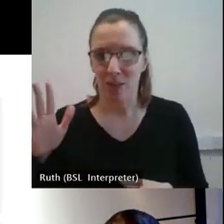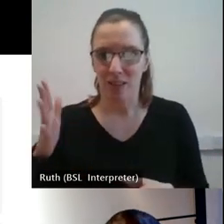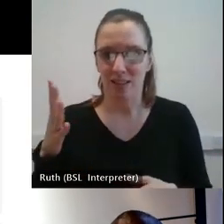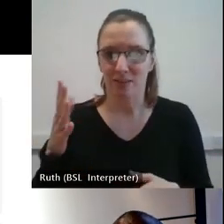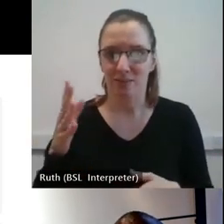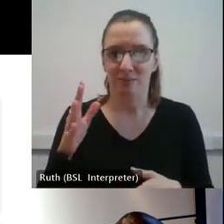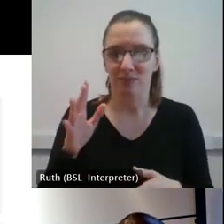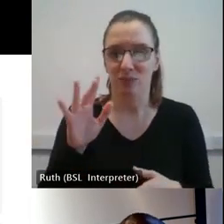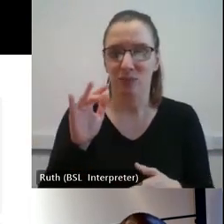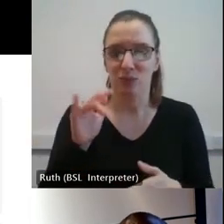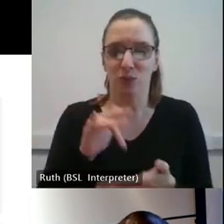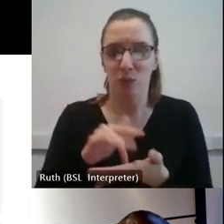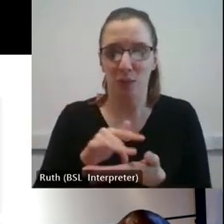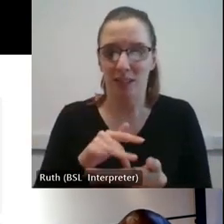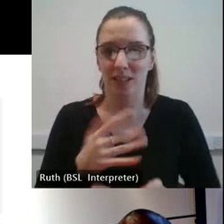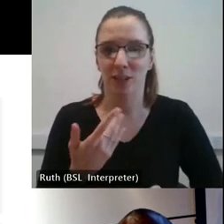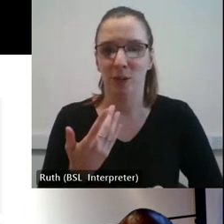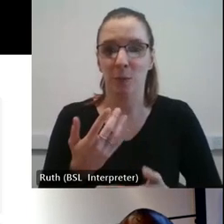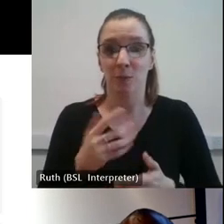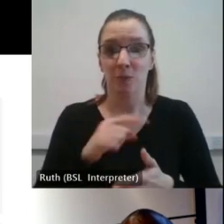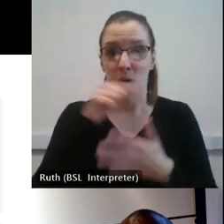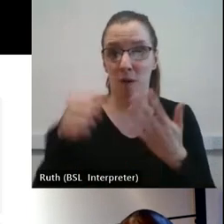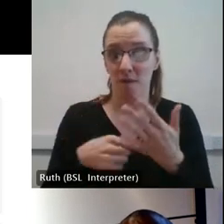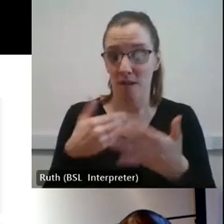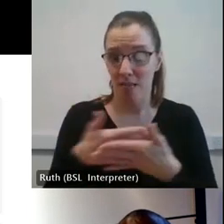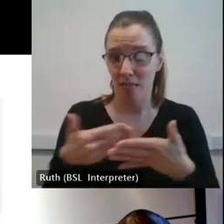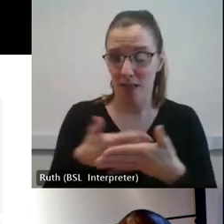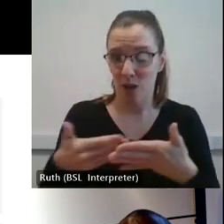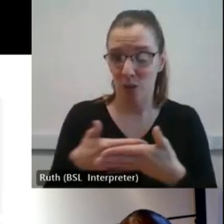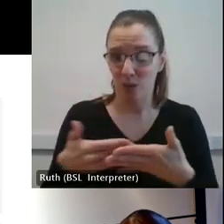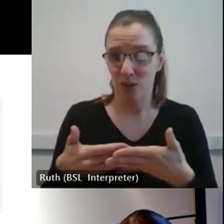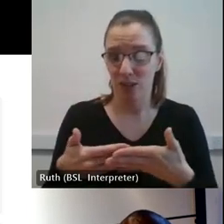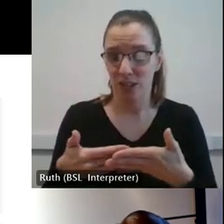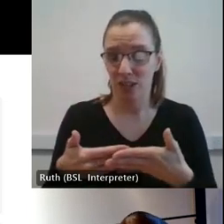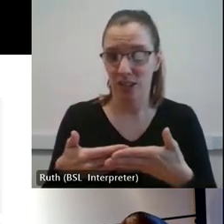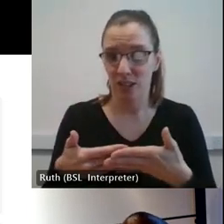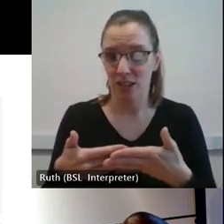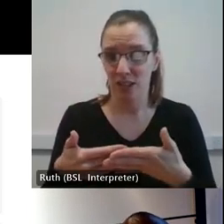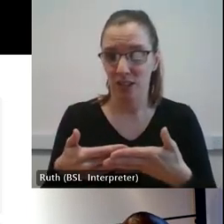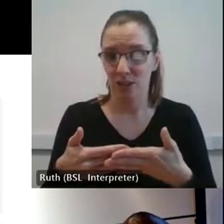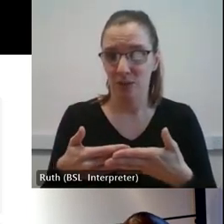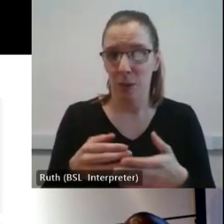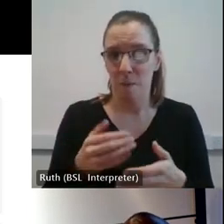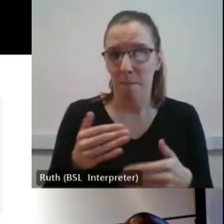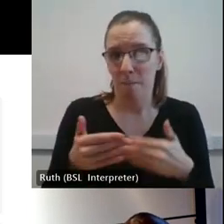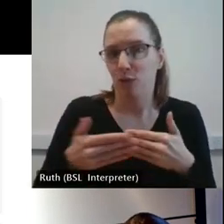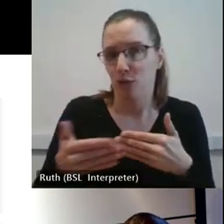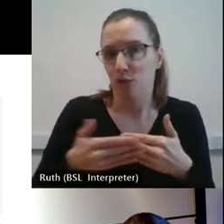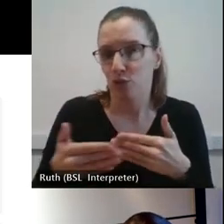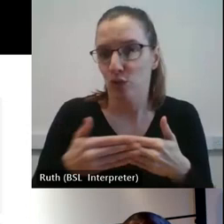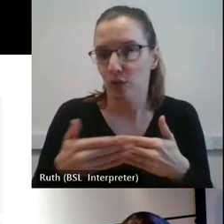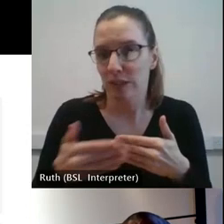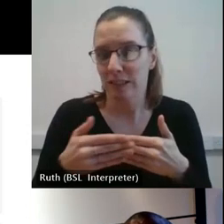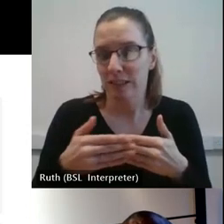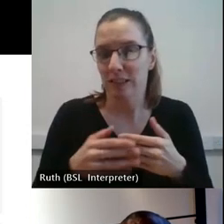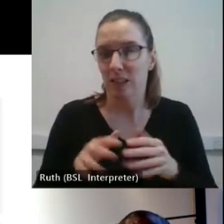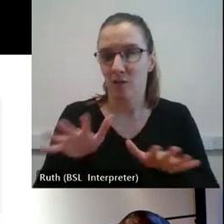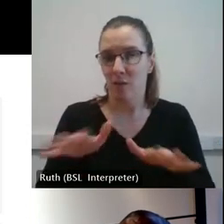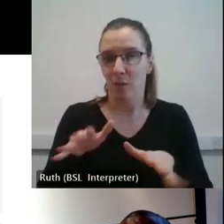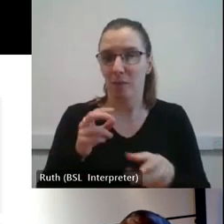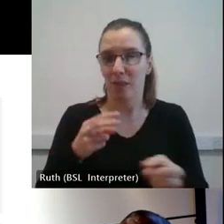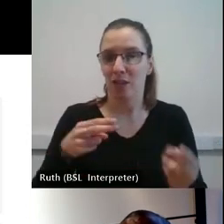and center. So the it's five languages that captures majority of the population, the usage in